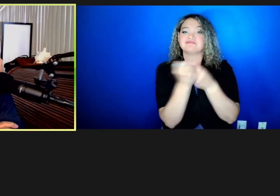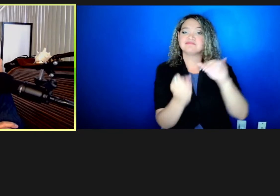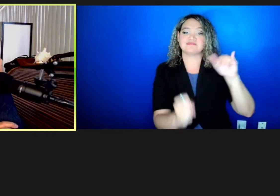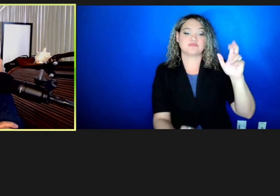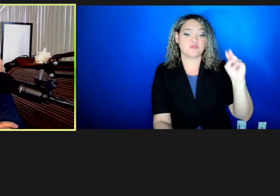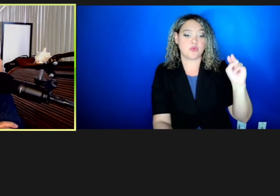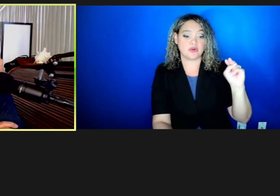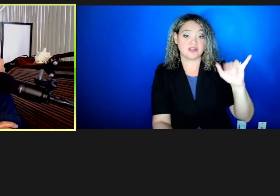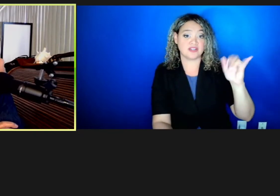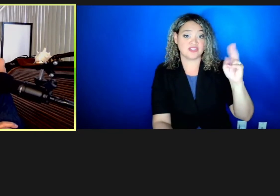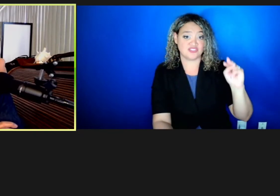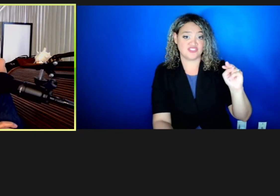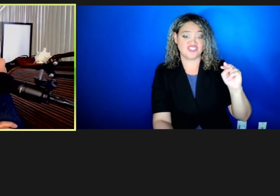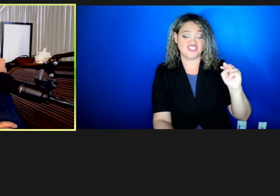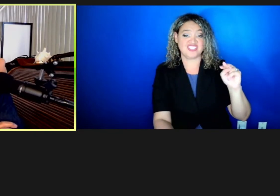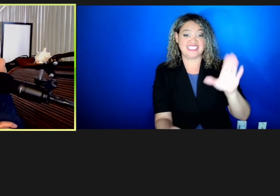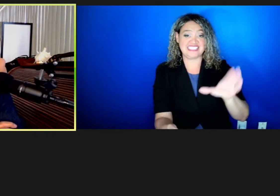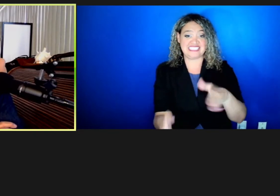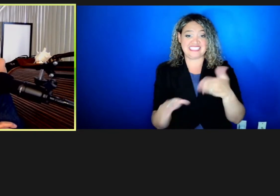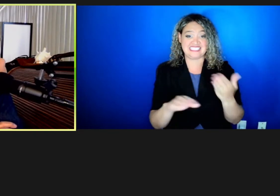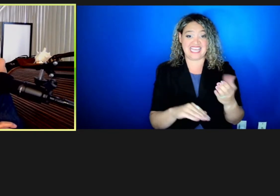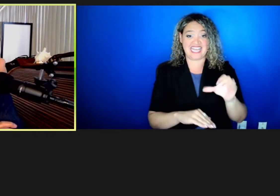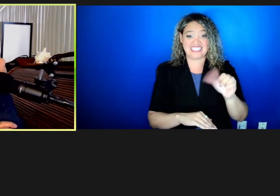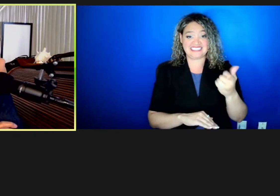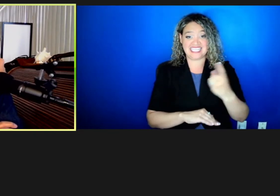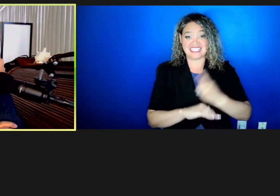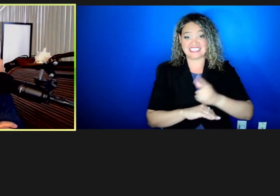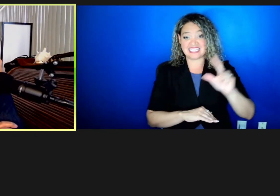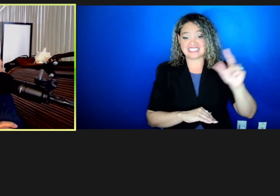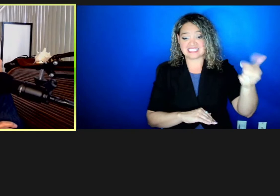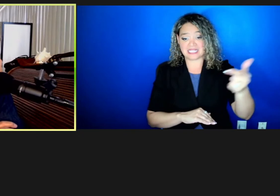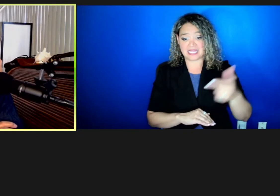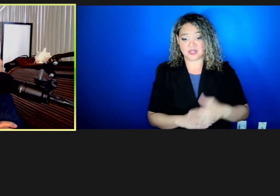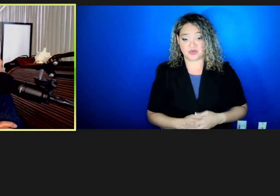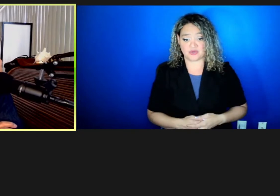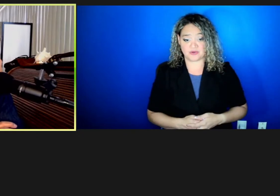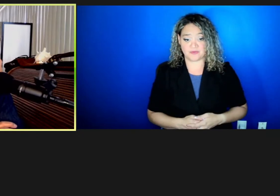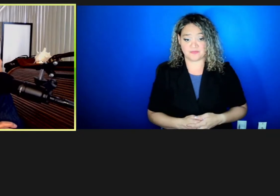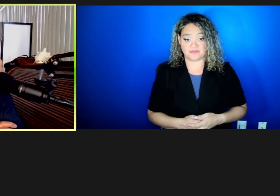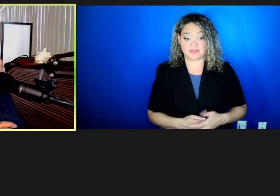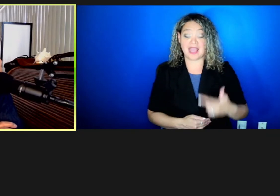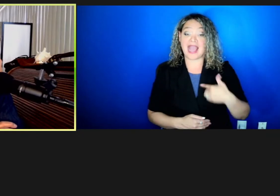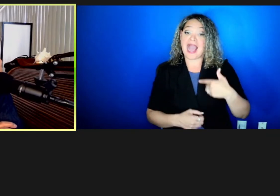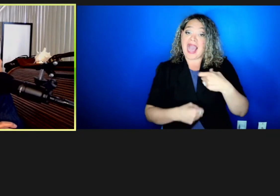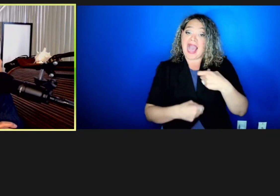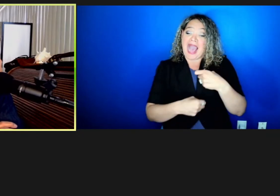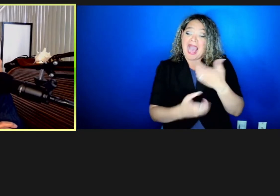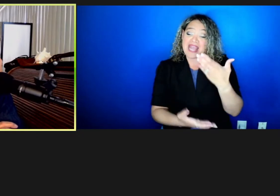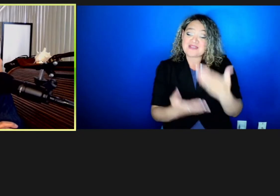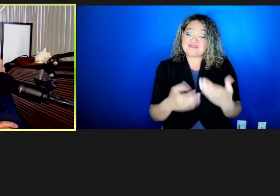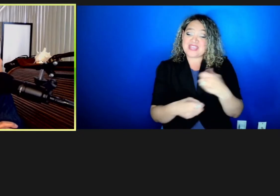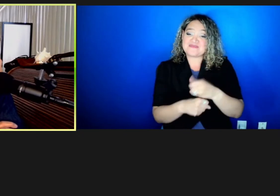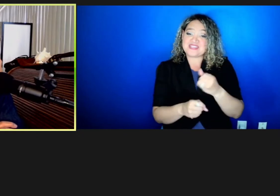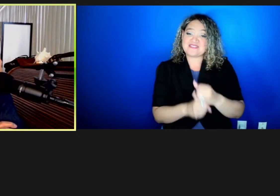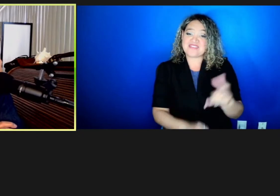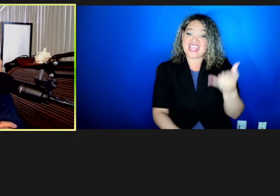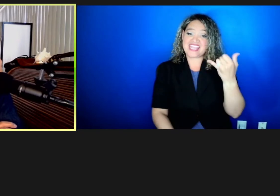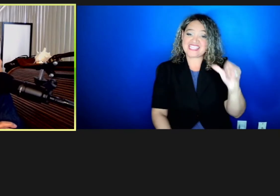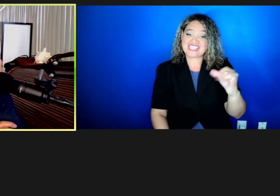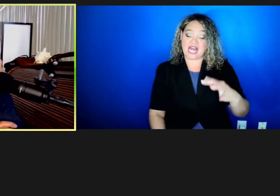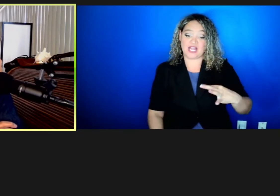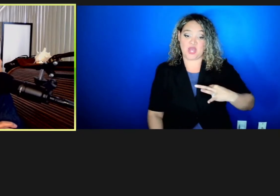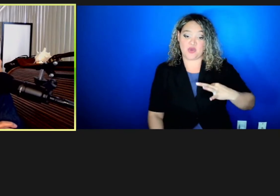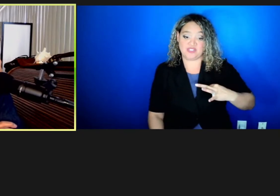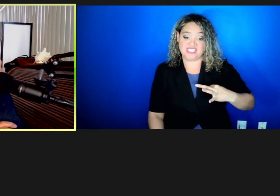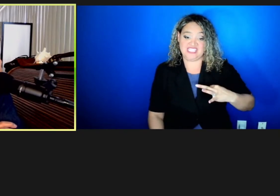Jean died 10 days later. I might have had a yellow t-shirt made which could have read, "I survived the blizzard